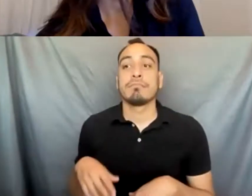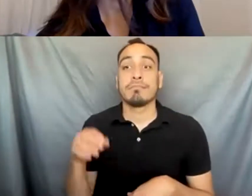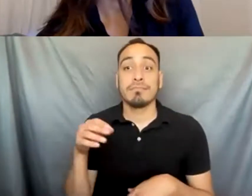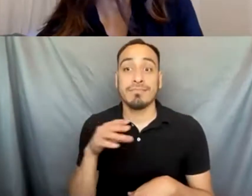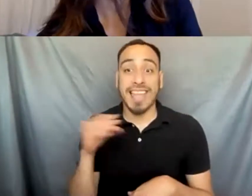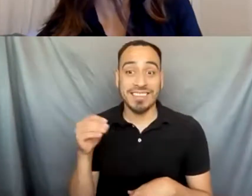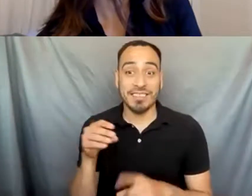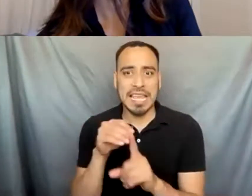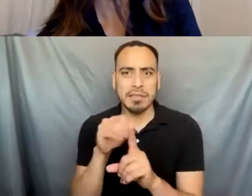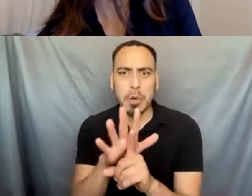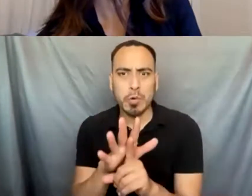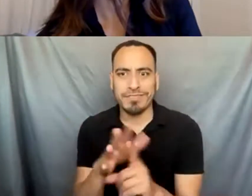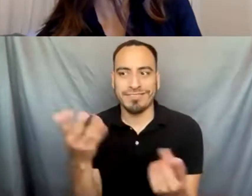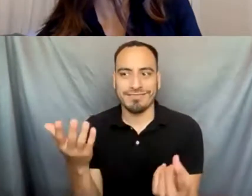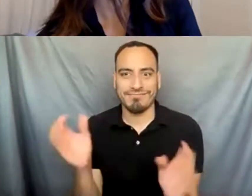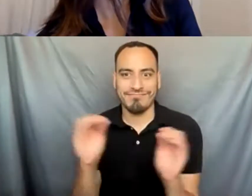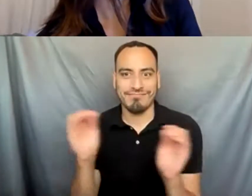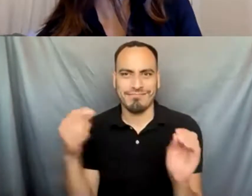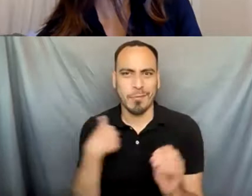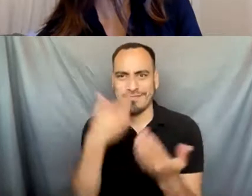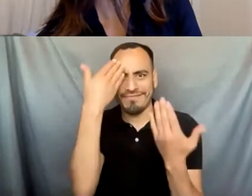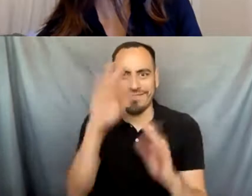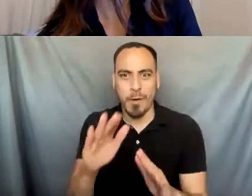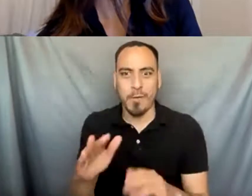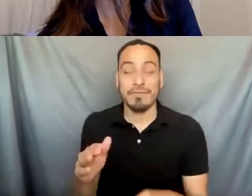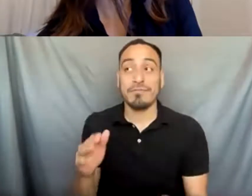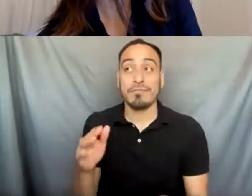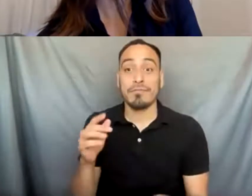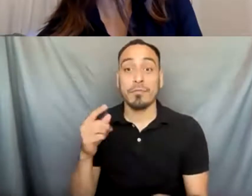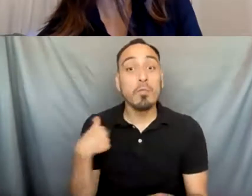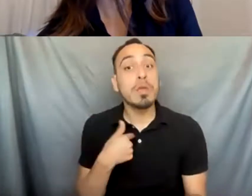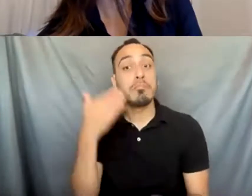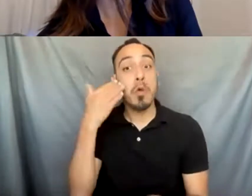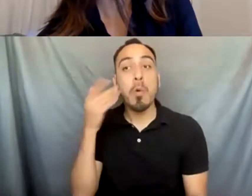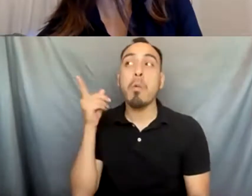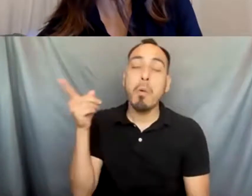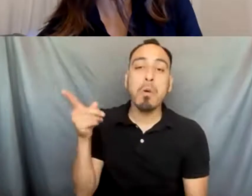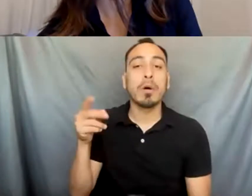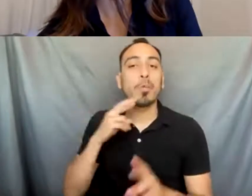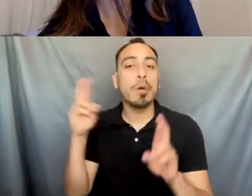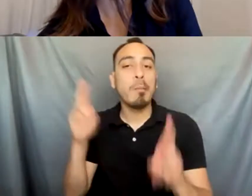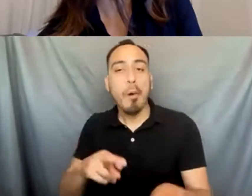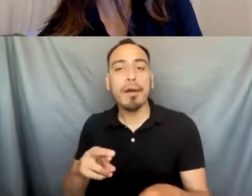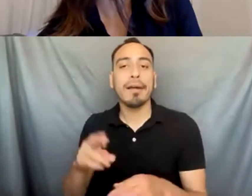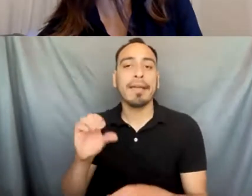are just reported cases that come through the health departments locally to the state and then